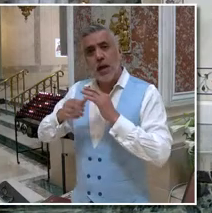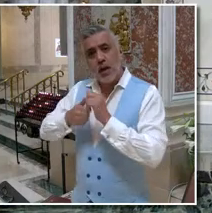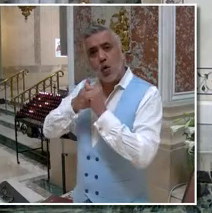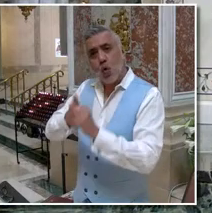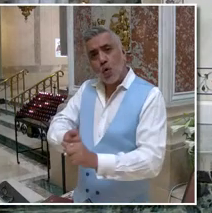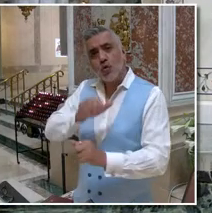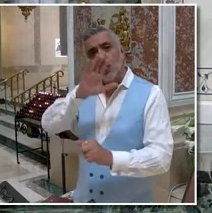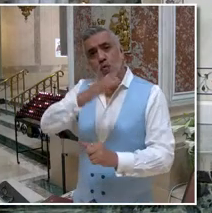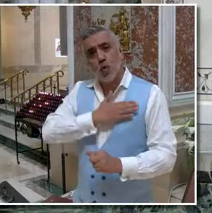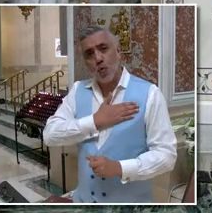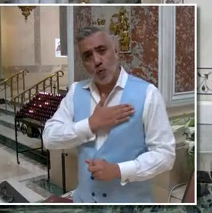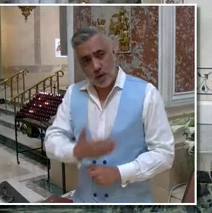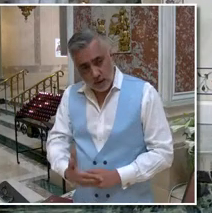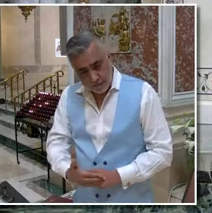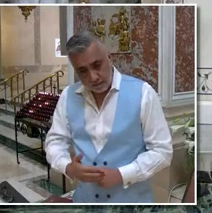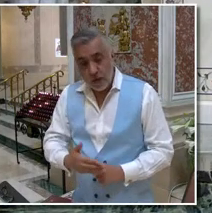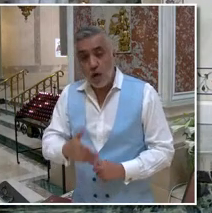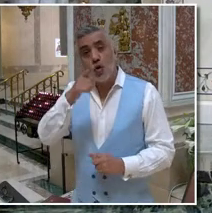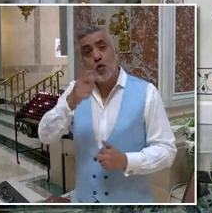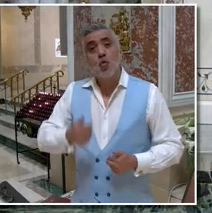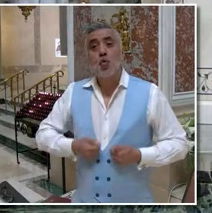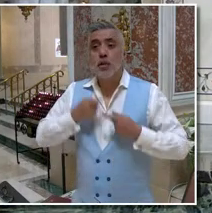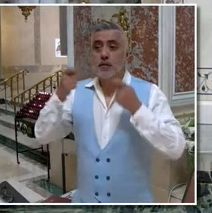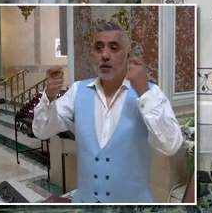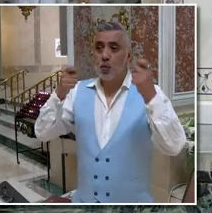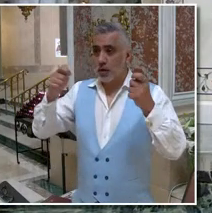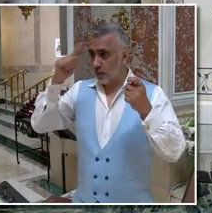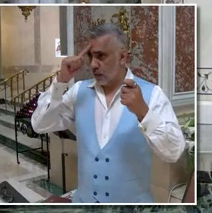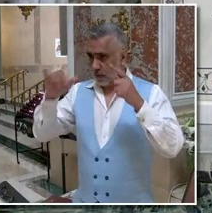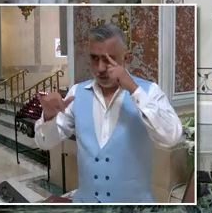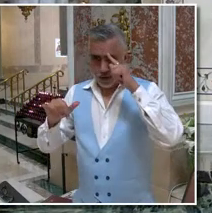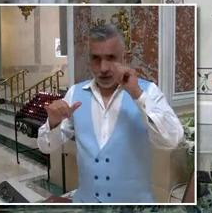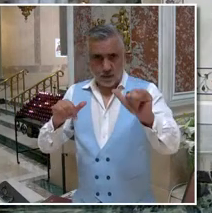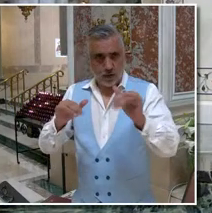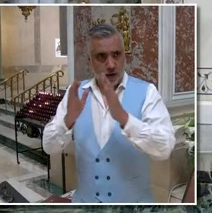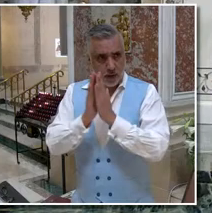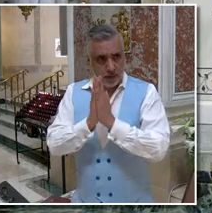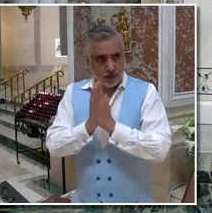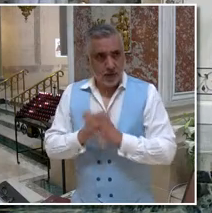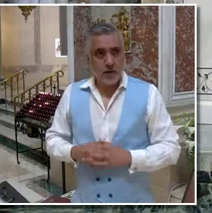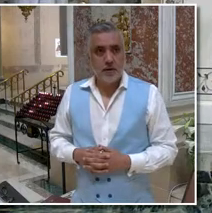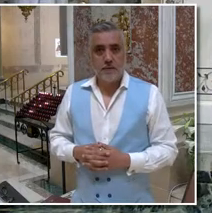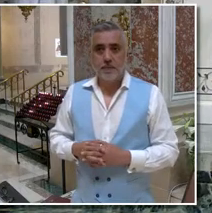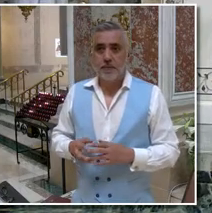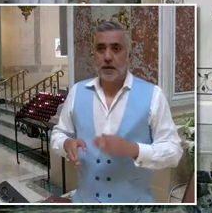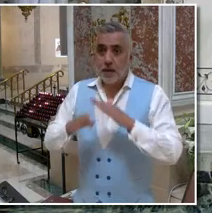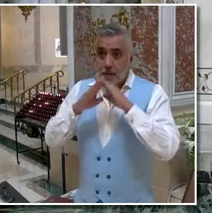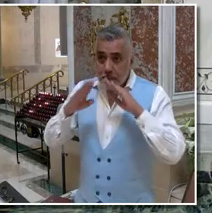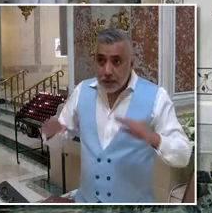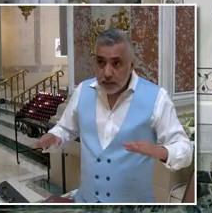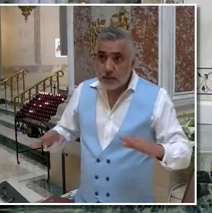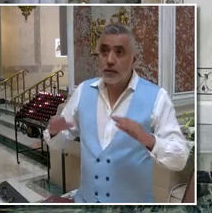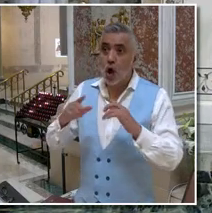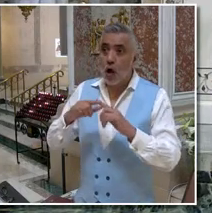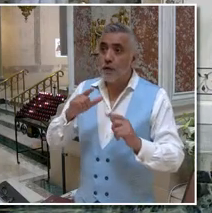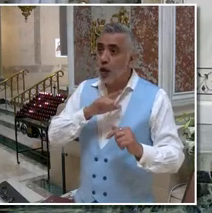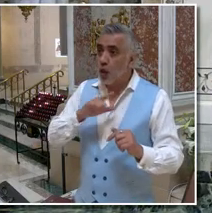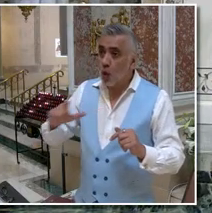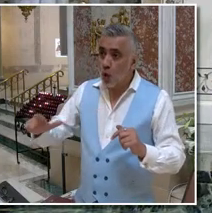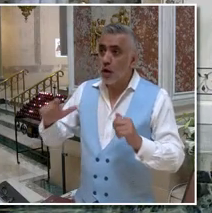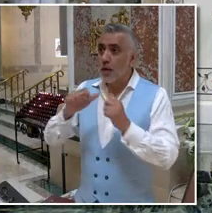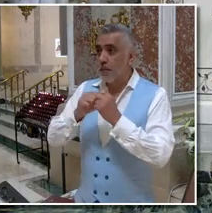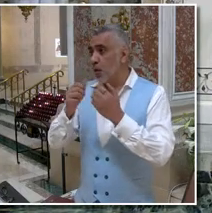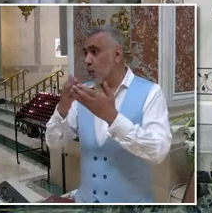accordance with your will, who live and reign forever and ever. Amen. The peace of the Lord